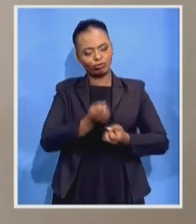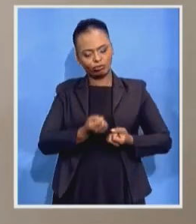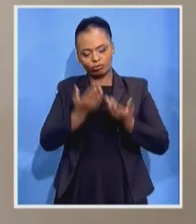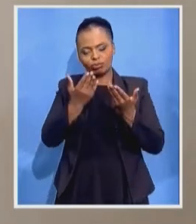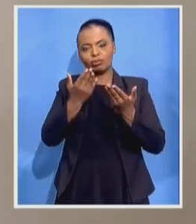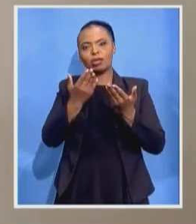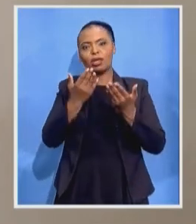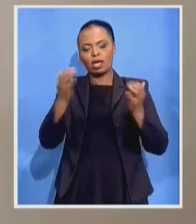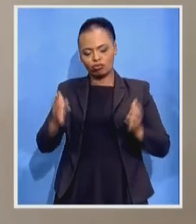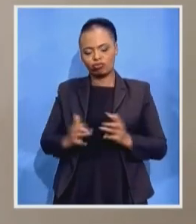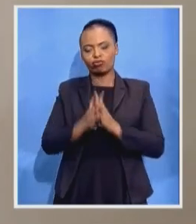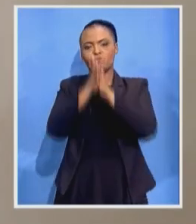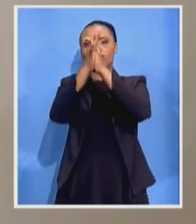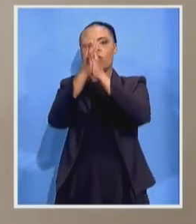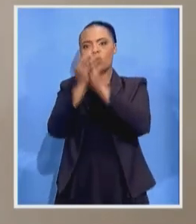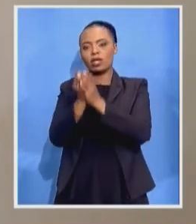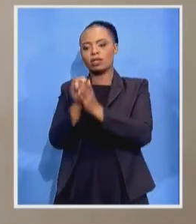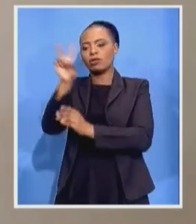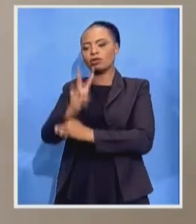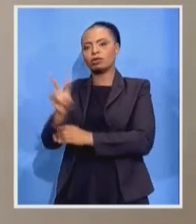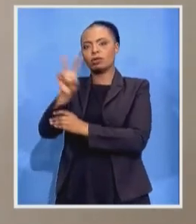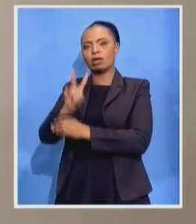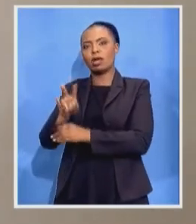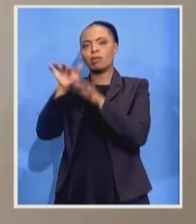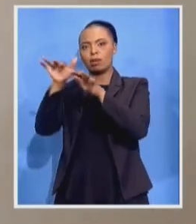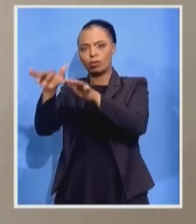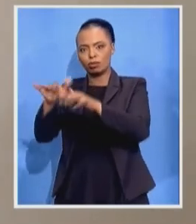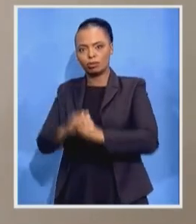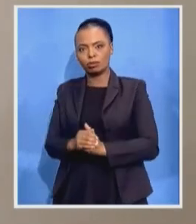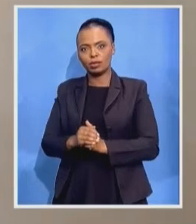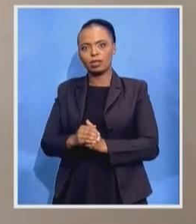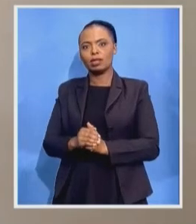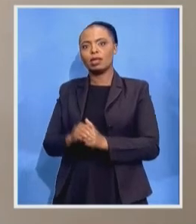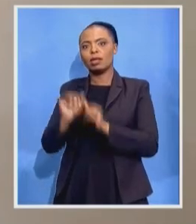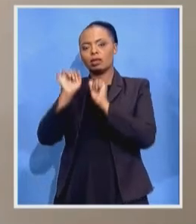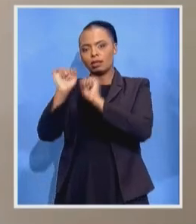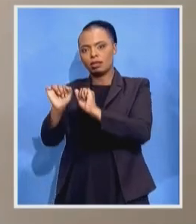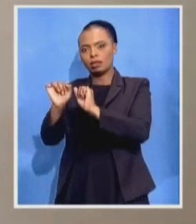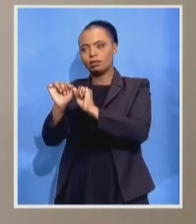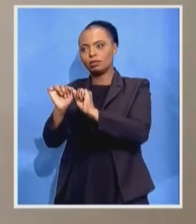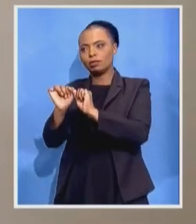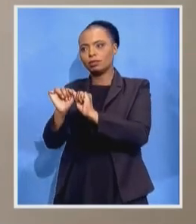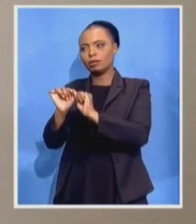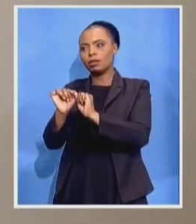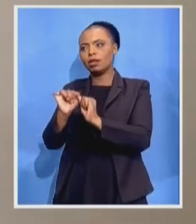its Bolivarian revolution. I thank you very much.